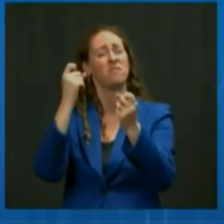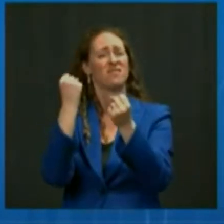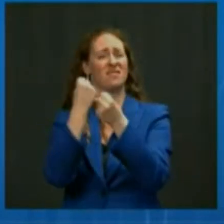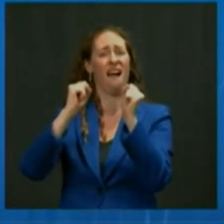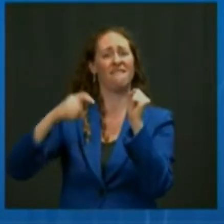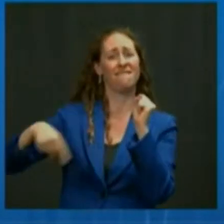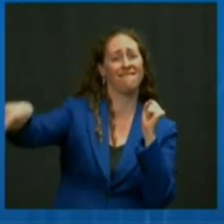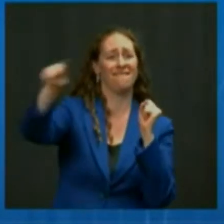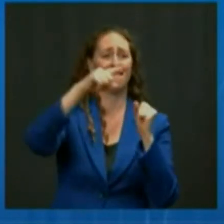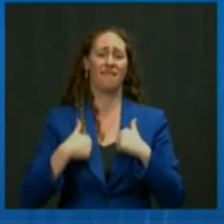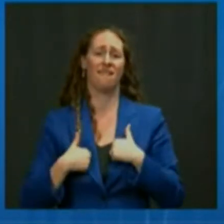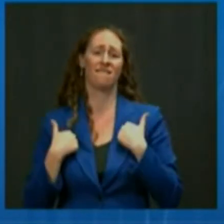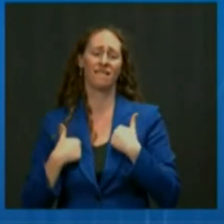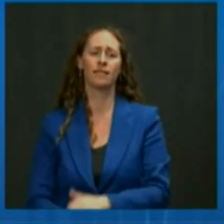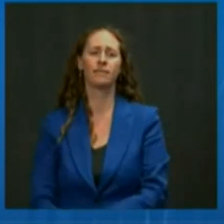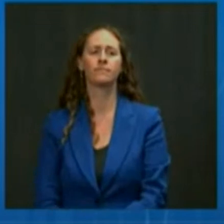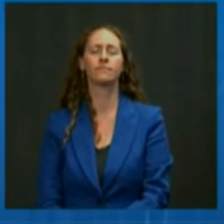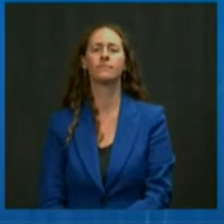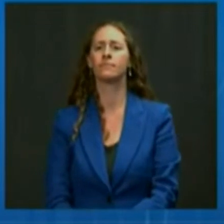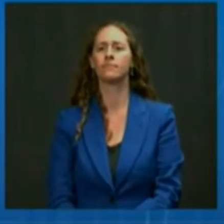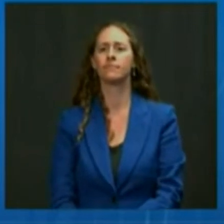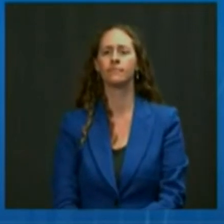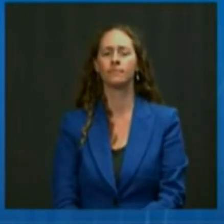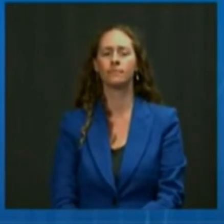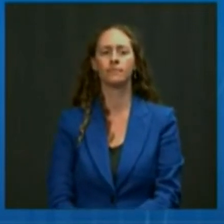Alice Park at Time.